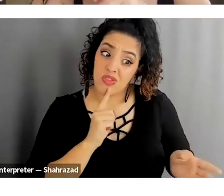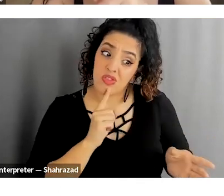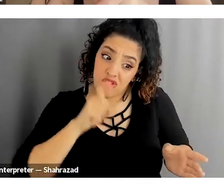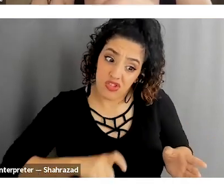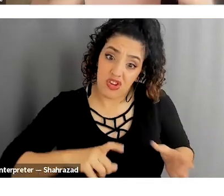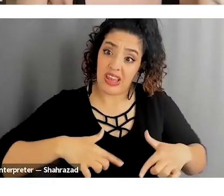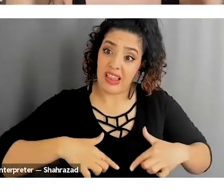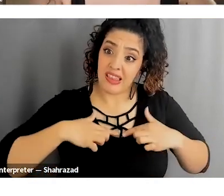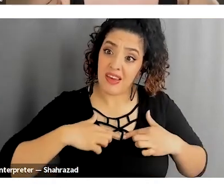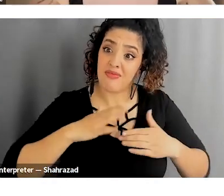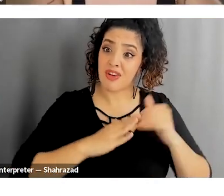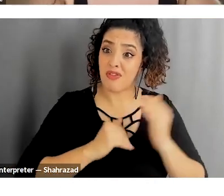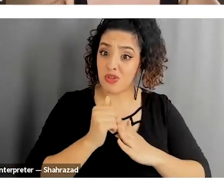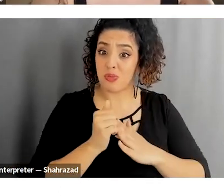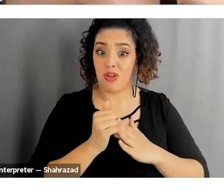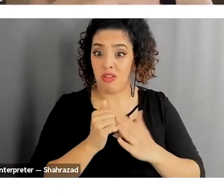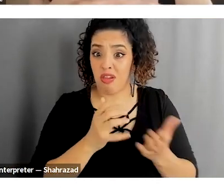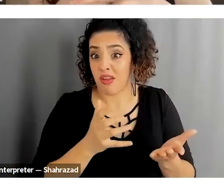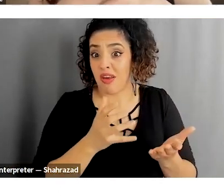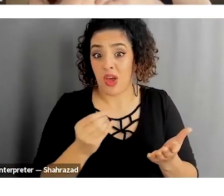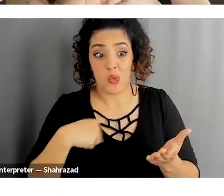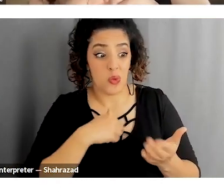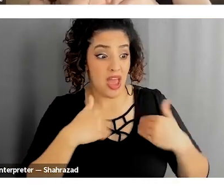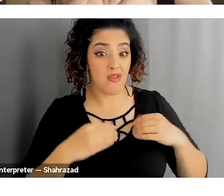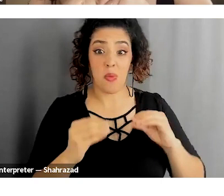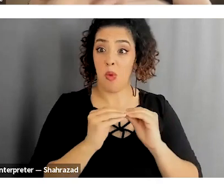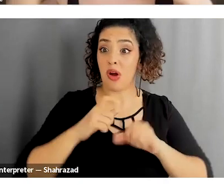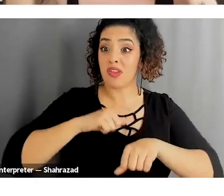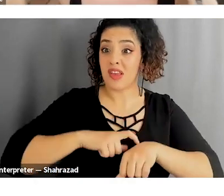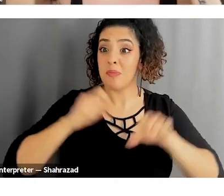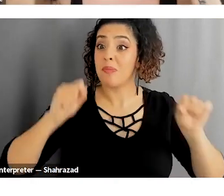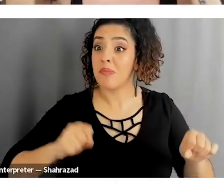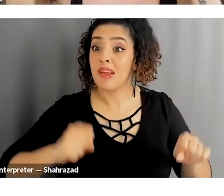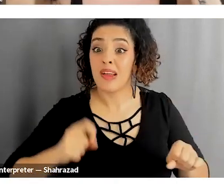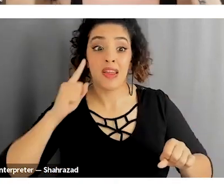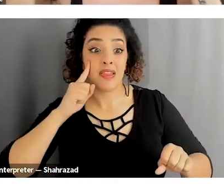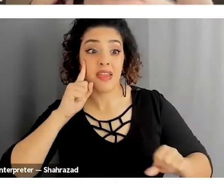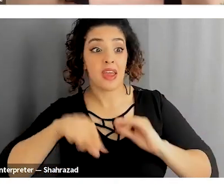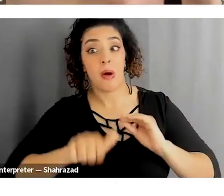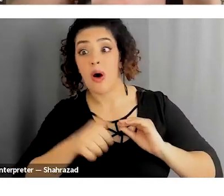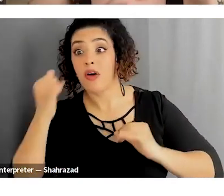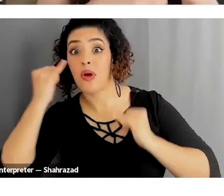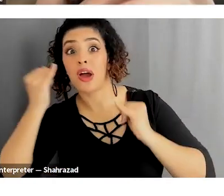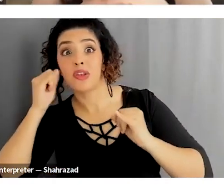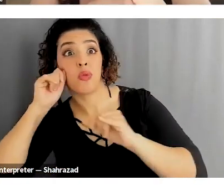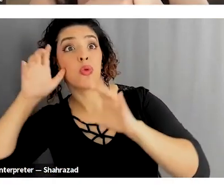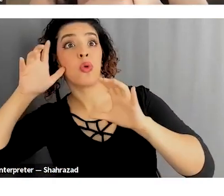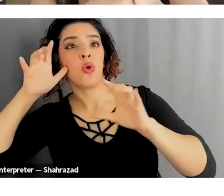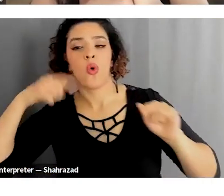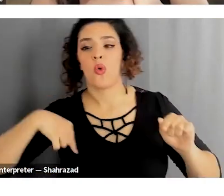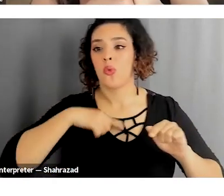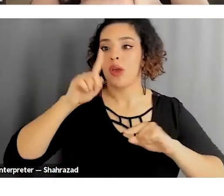that we have the space to think about ideas, right? Like, you can't be creative if you're like pressed like a lemon